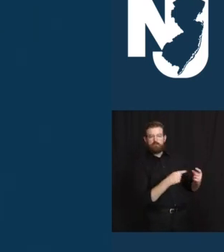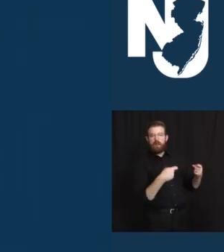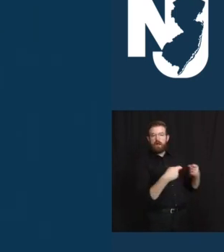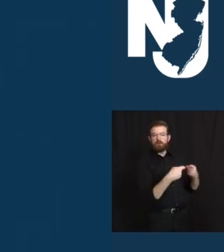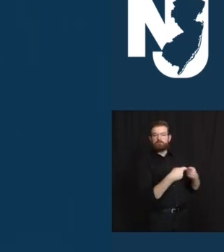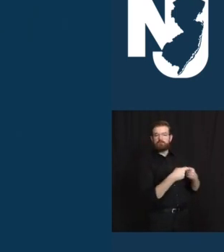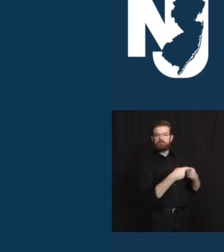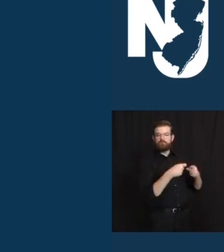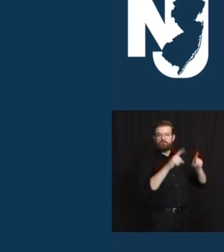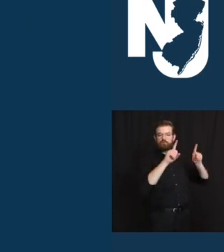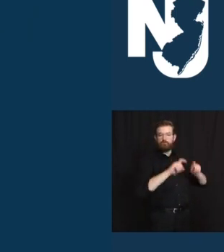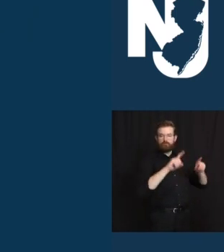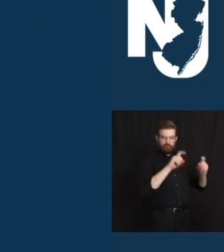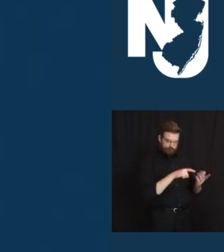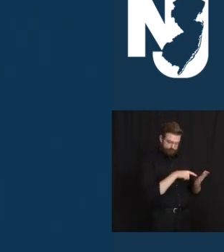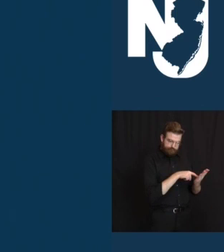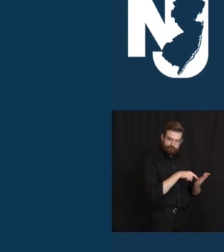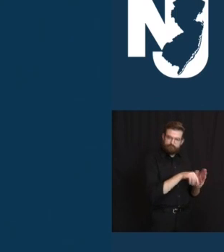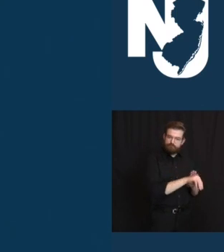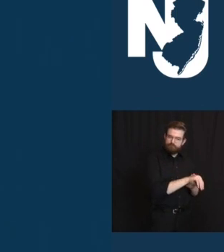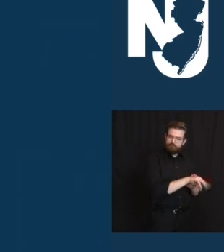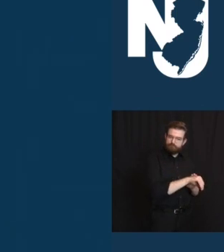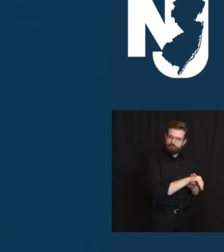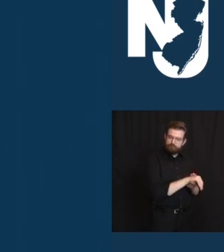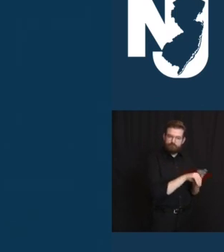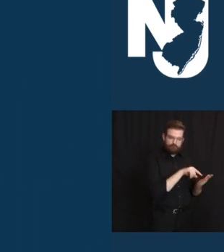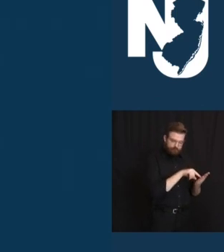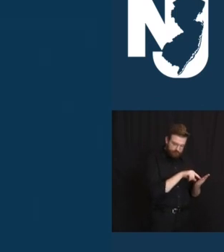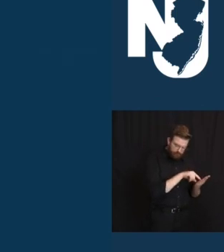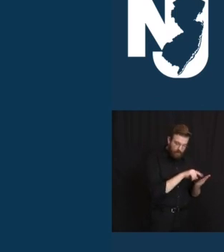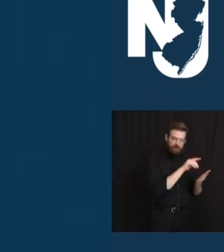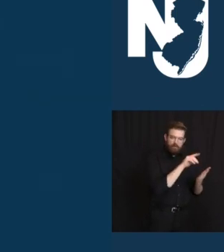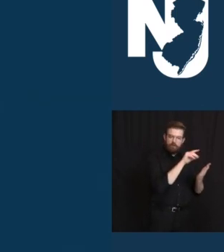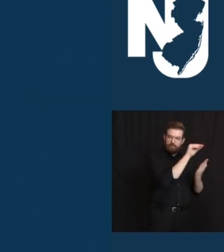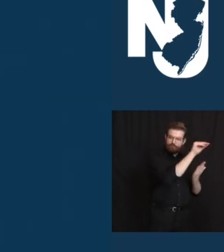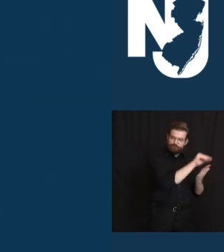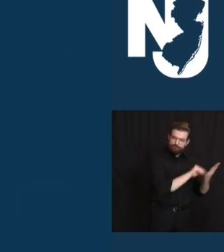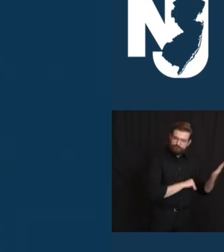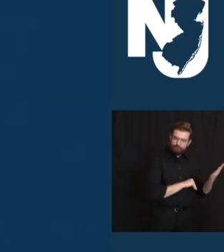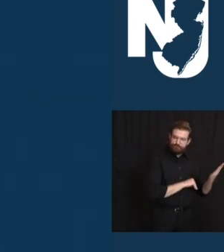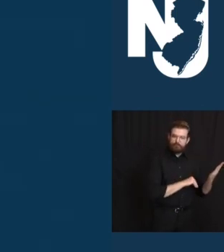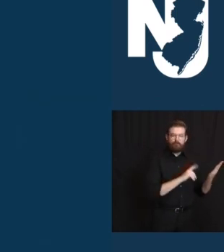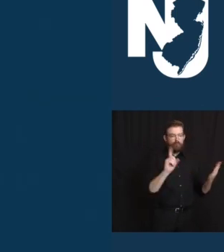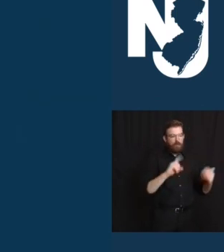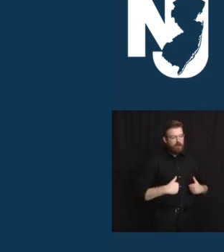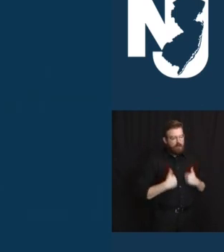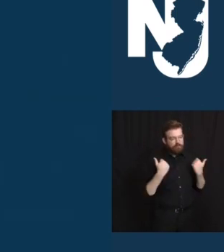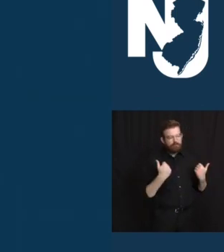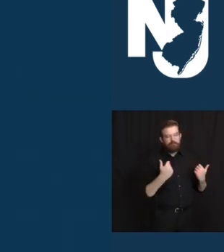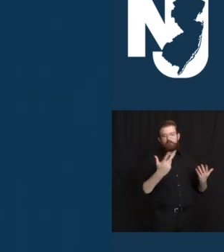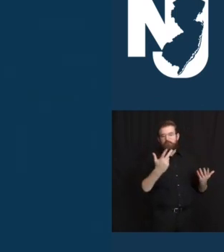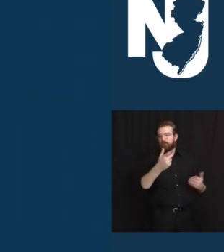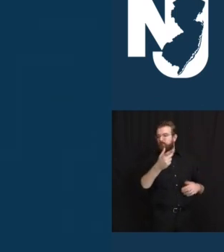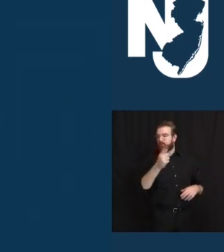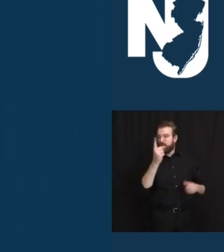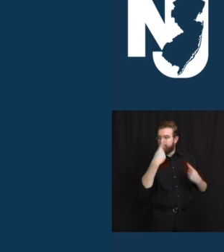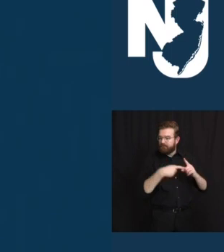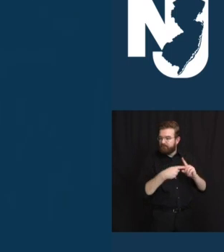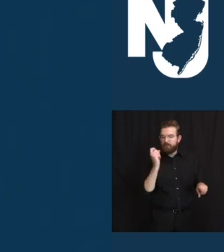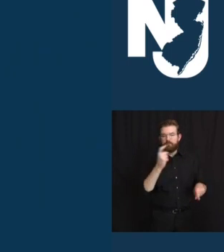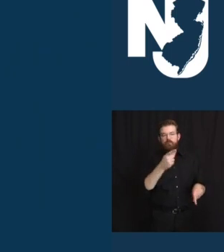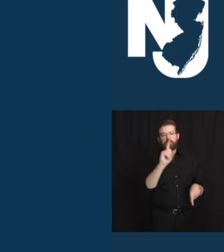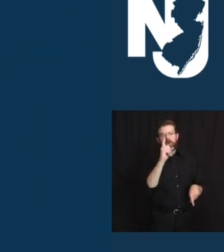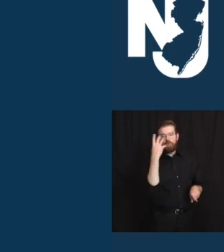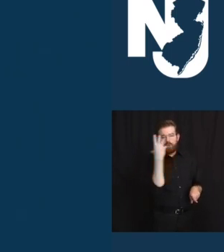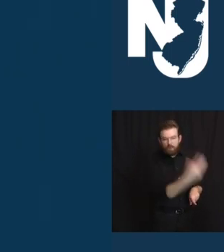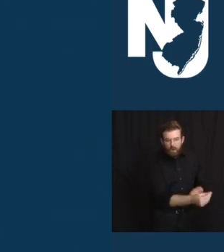traveling from, their residence, and their destination. The survey lists the states affected by the travel advisory. As you